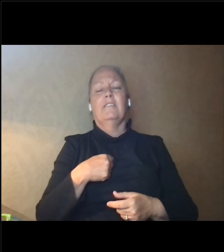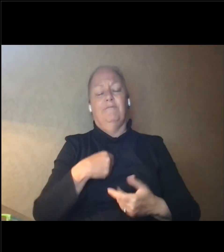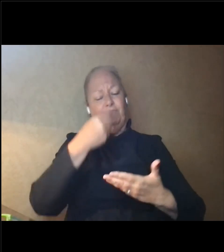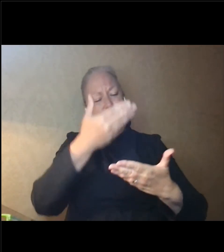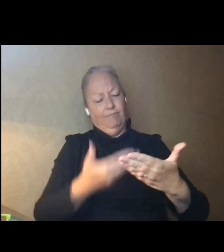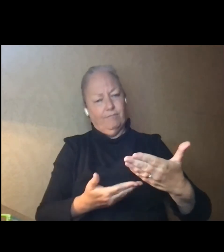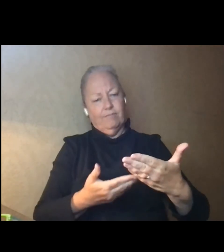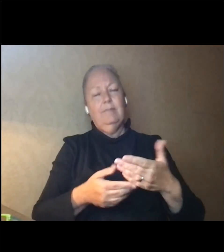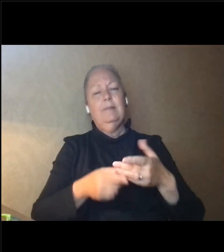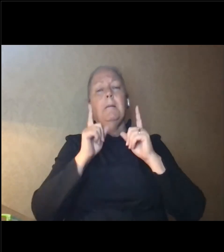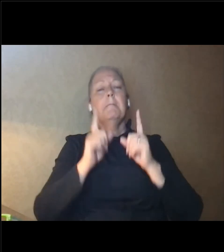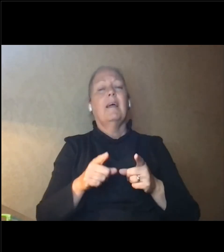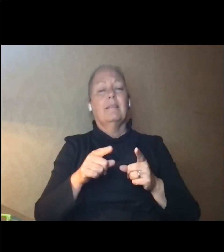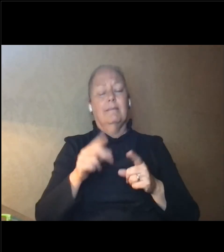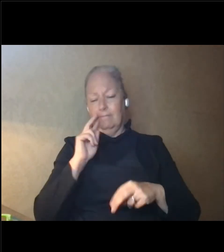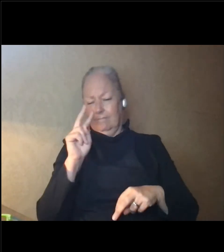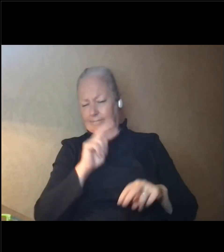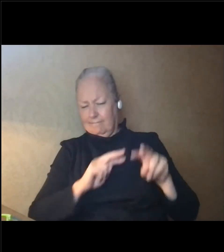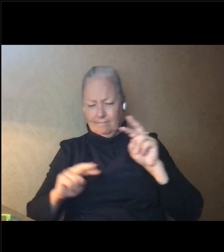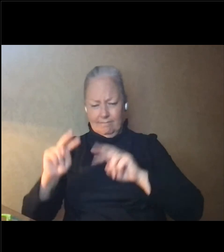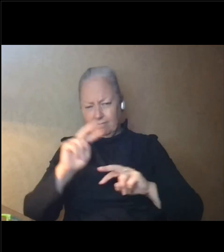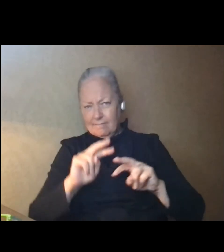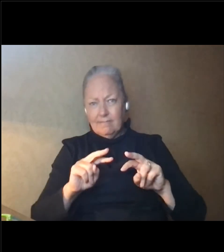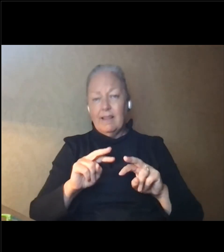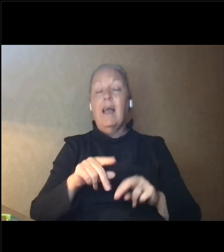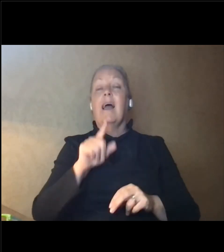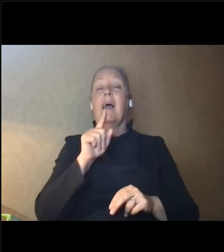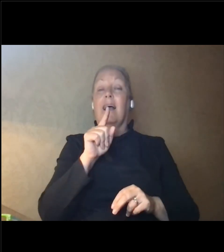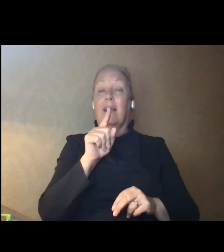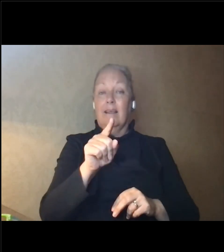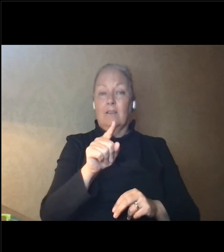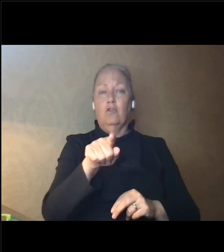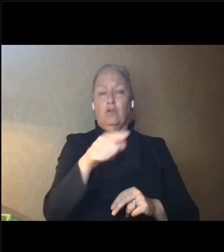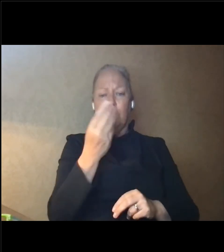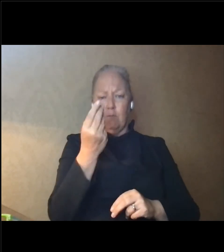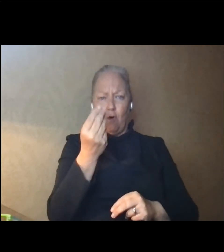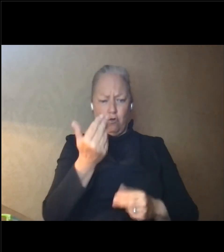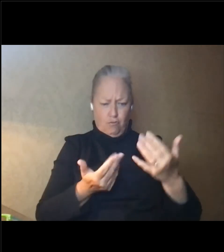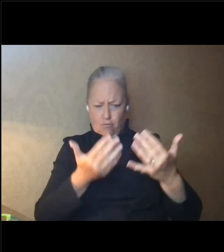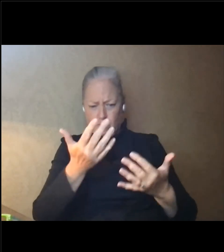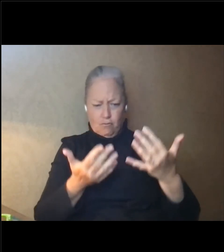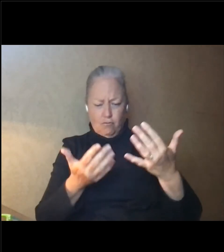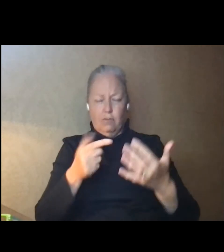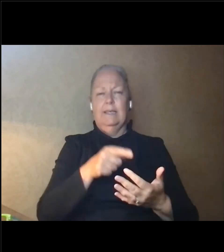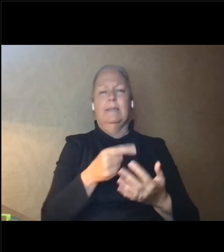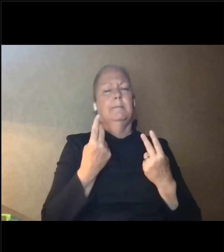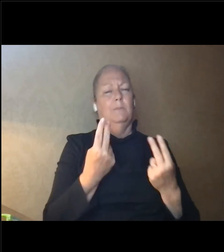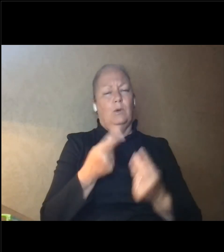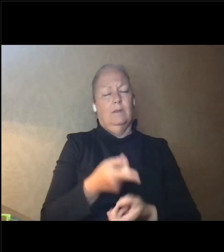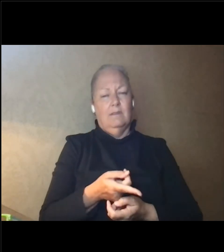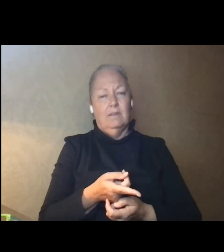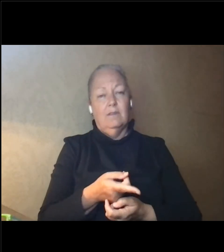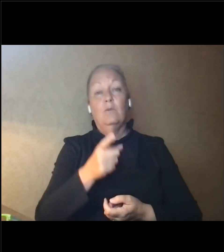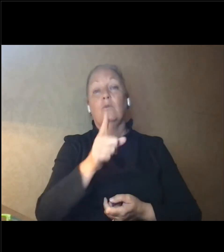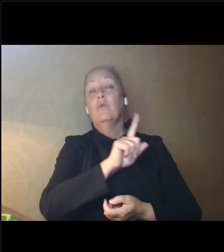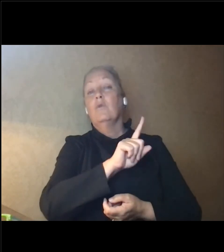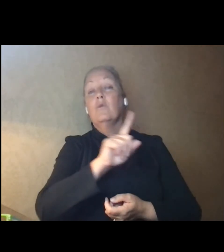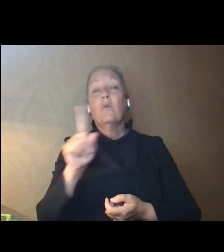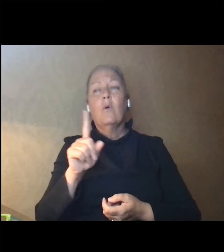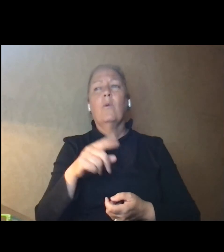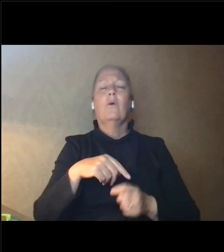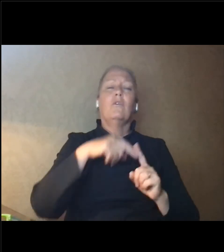evidence-based planning and budgeting is very critical. And of course, without data and information, we cannot